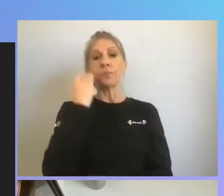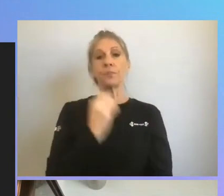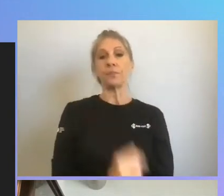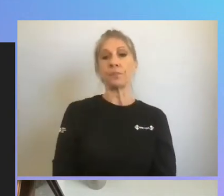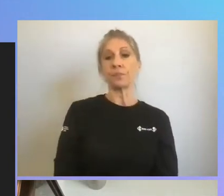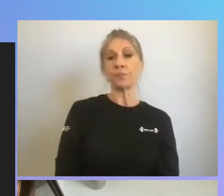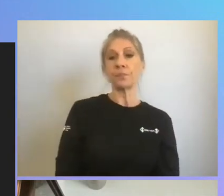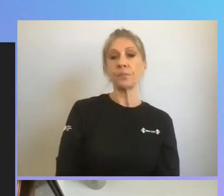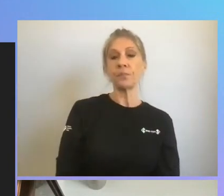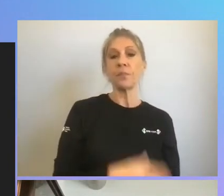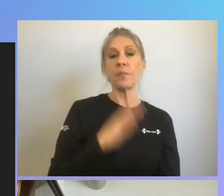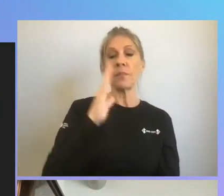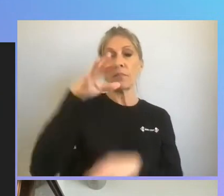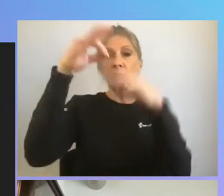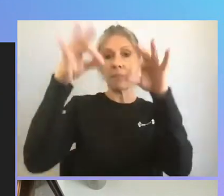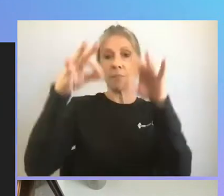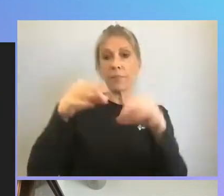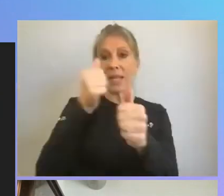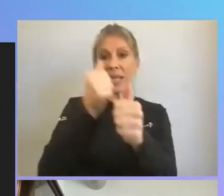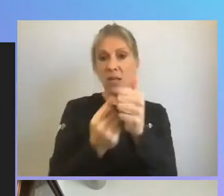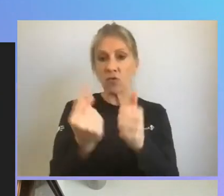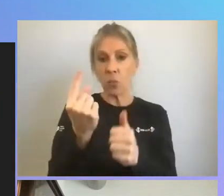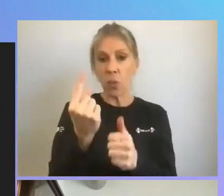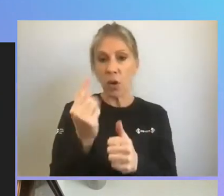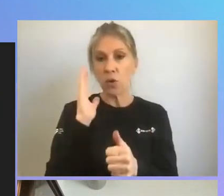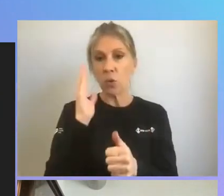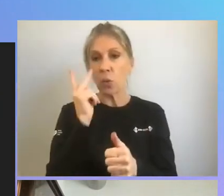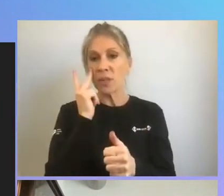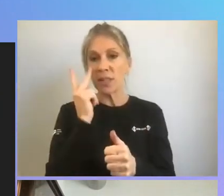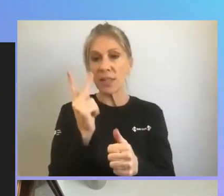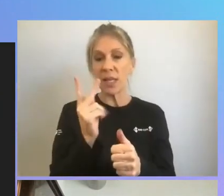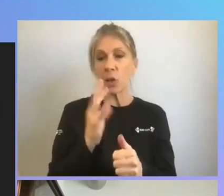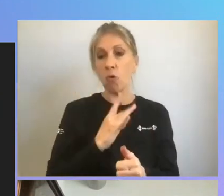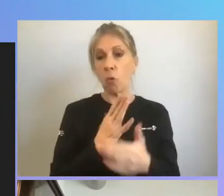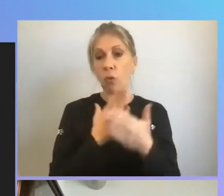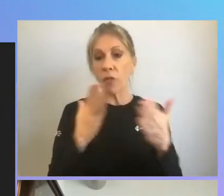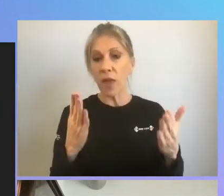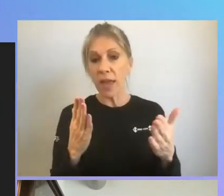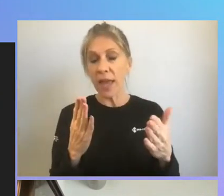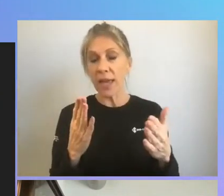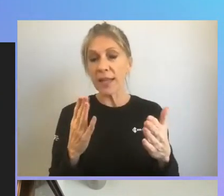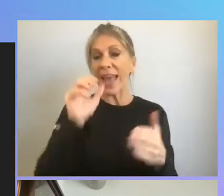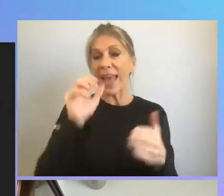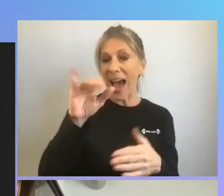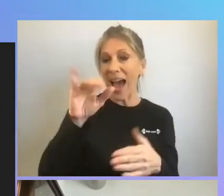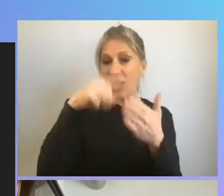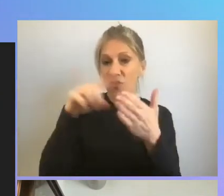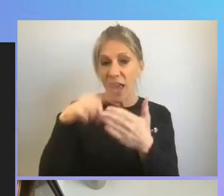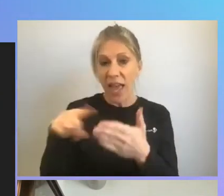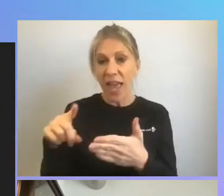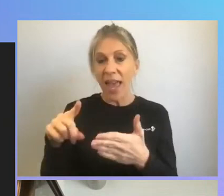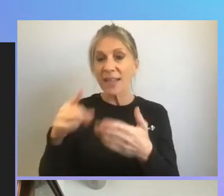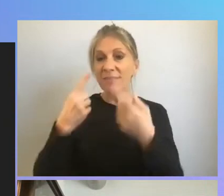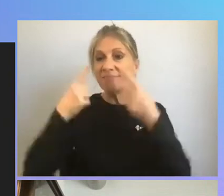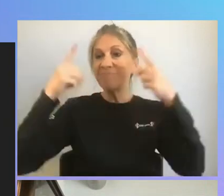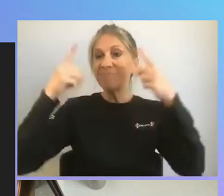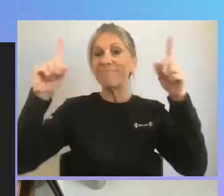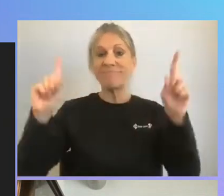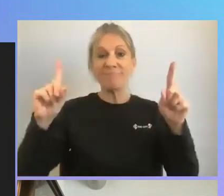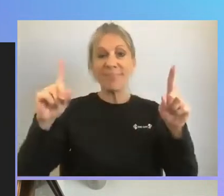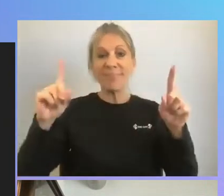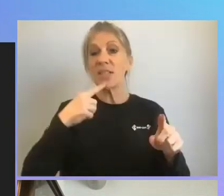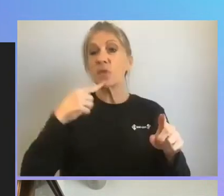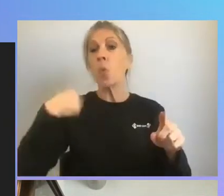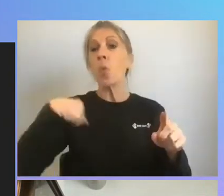And it's going through each one. You'll see text flashing because it's doing all sorts of cool computer vision AI checks. And voila, it actually says we went through